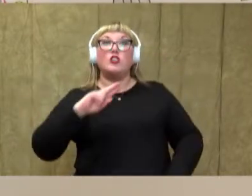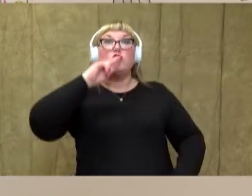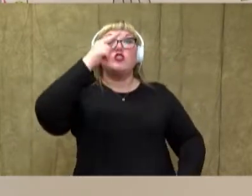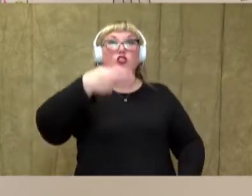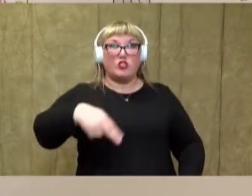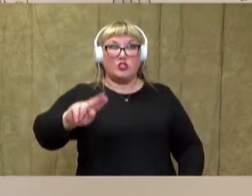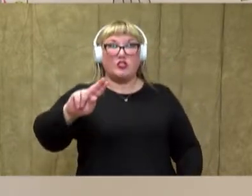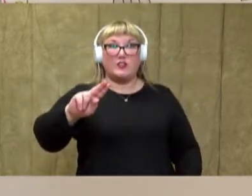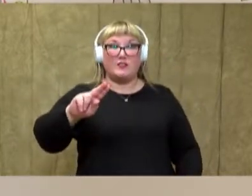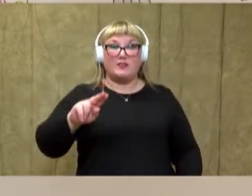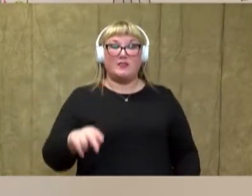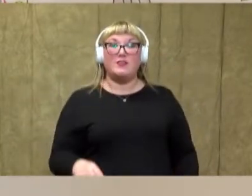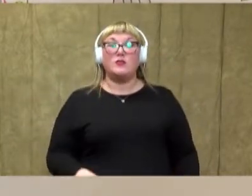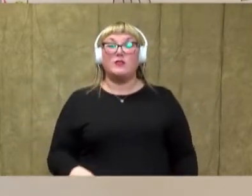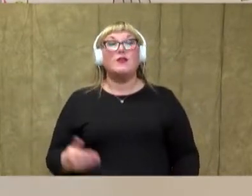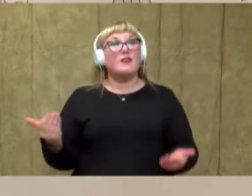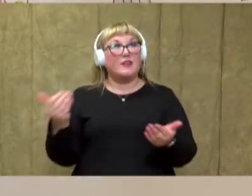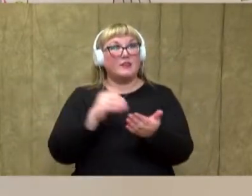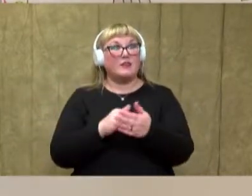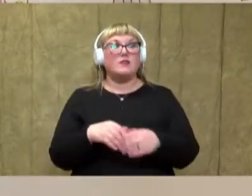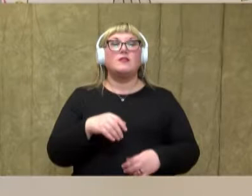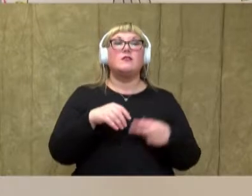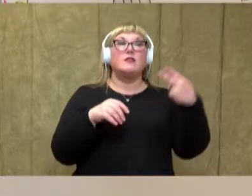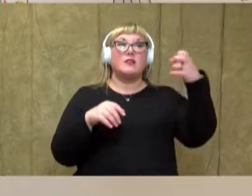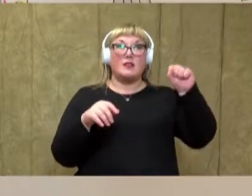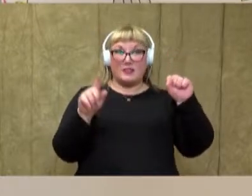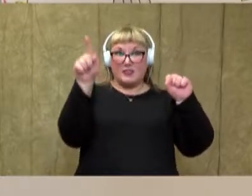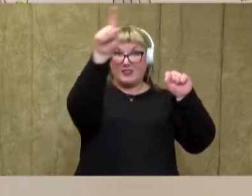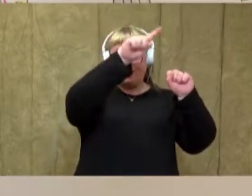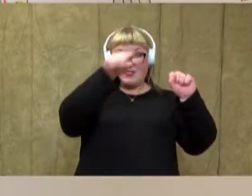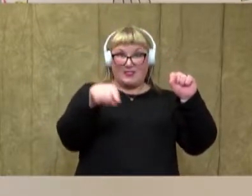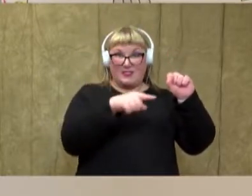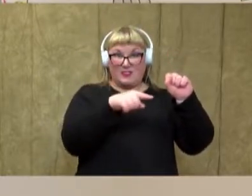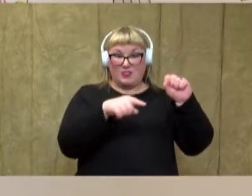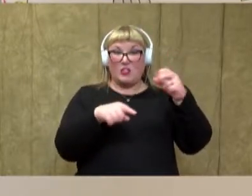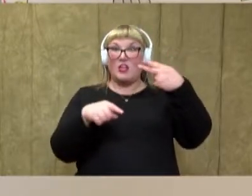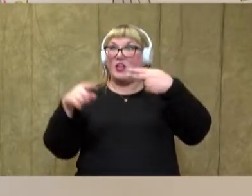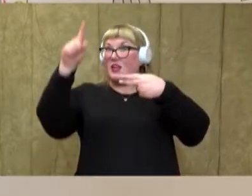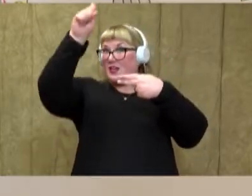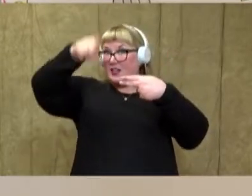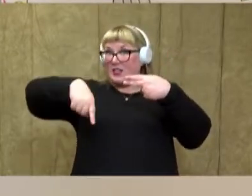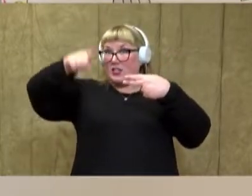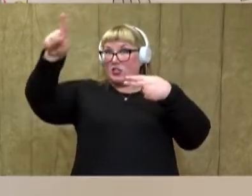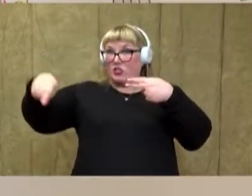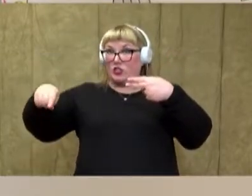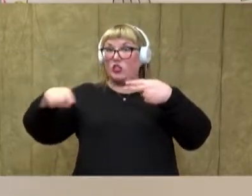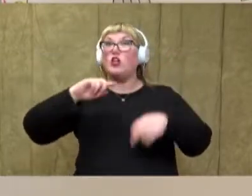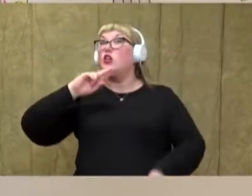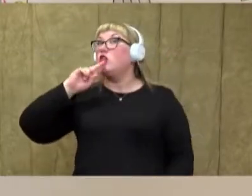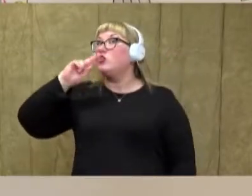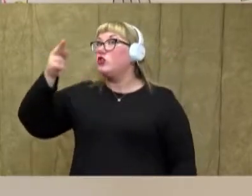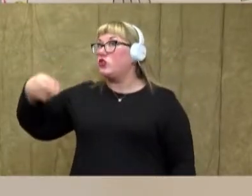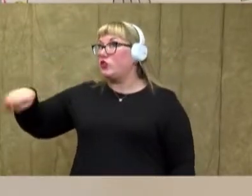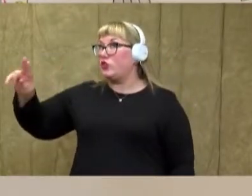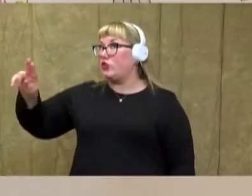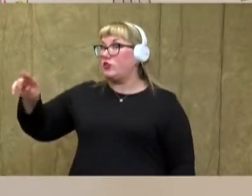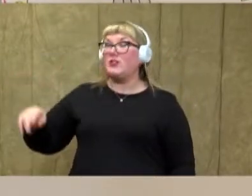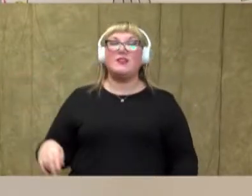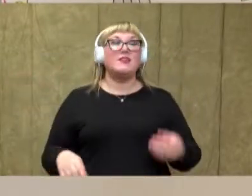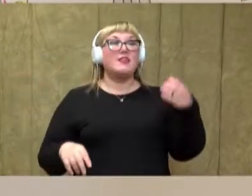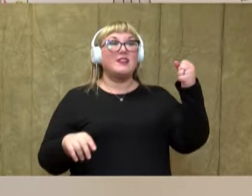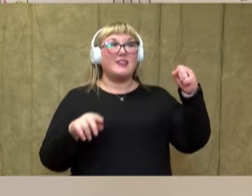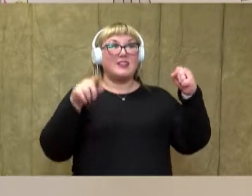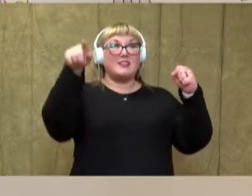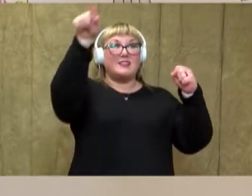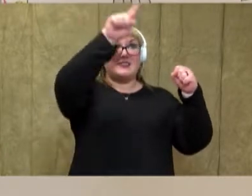SH. Very good. Another time. S, H, SH. One more time.